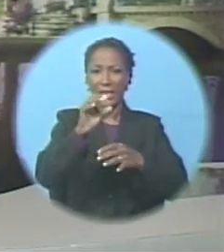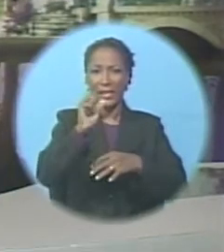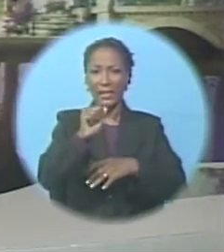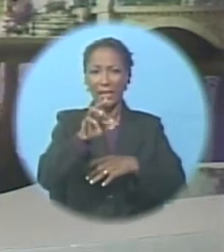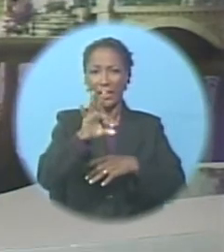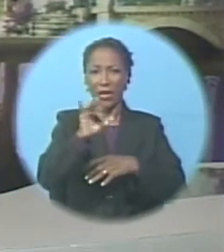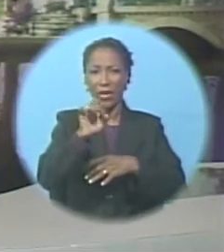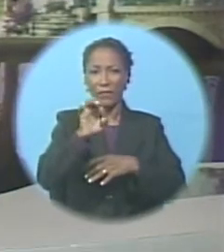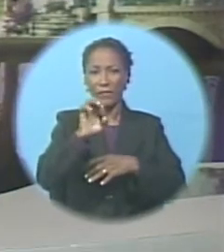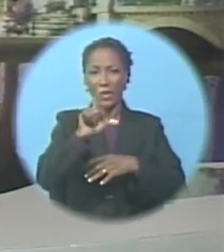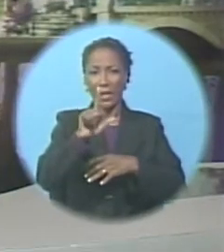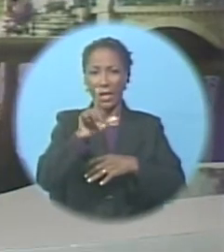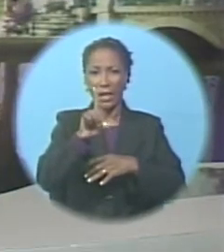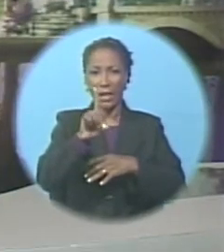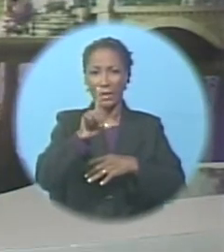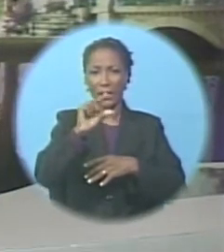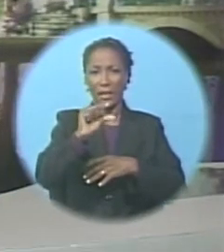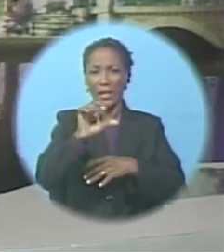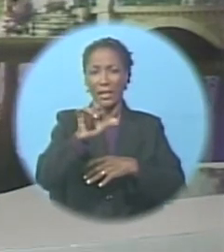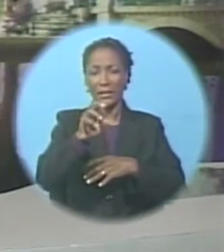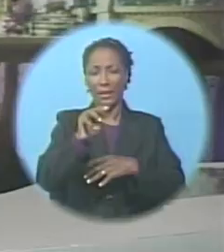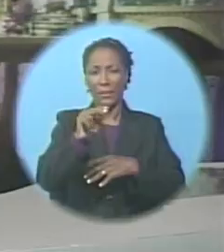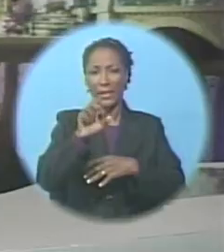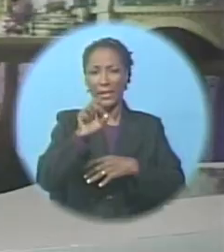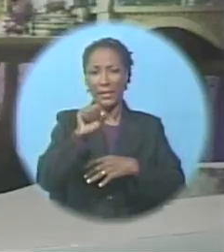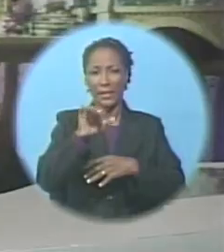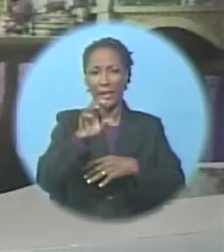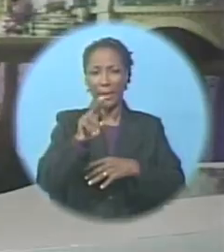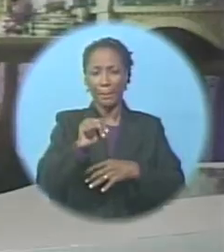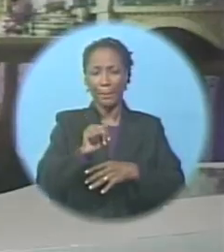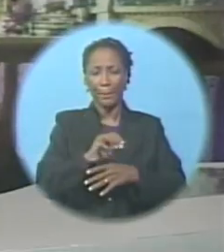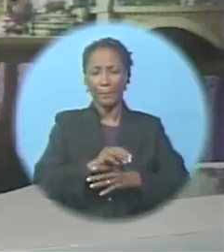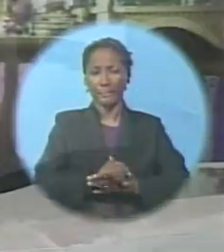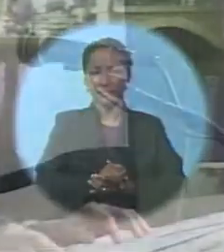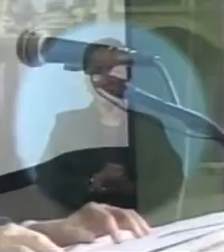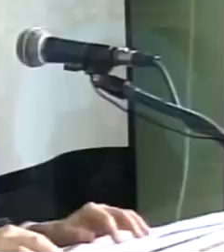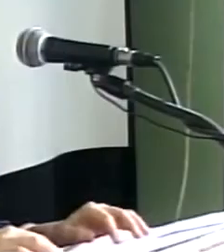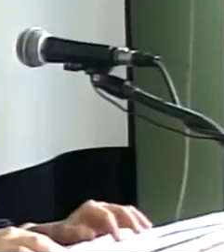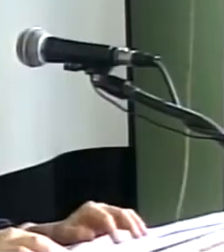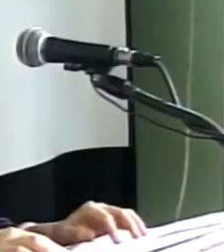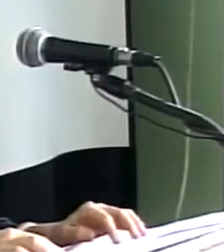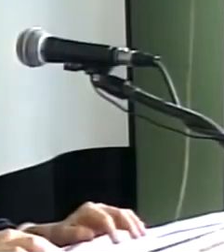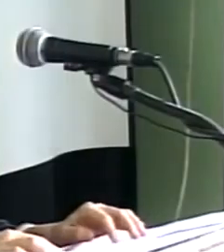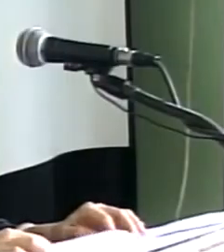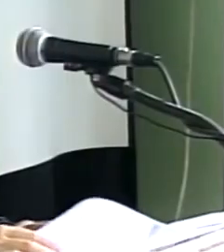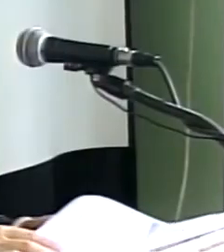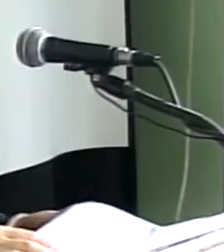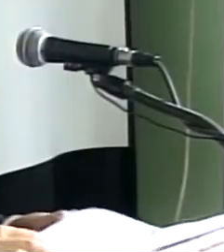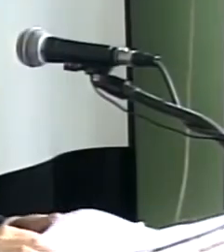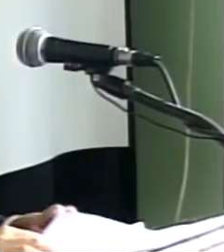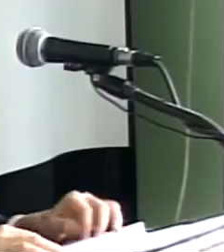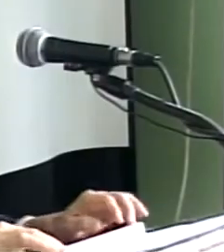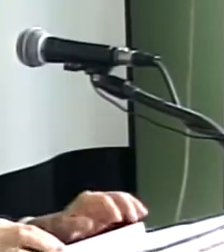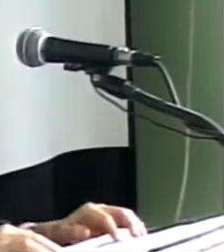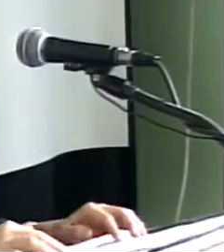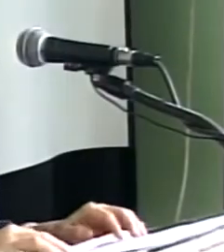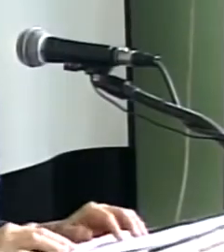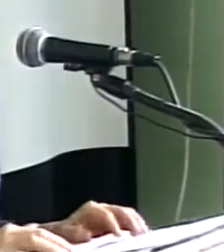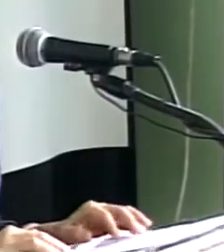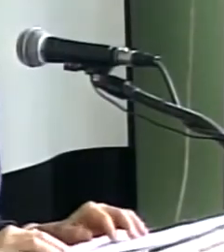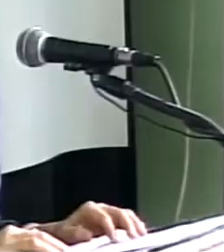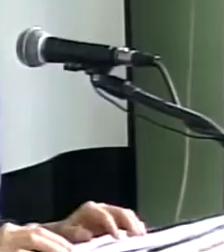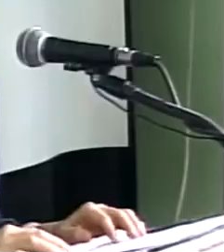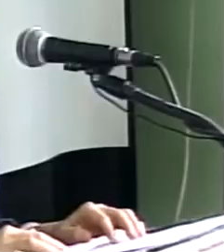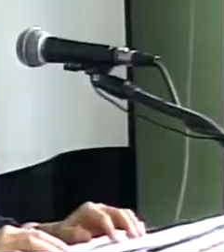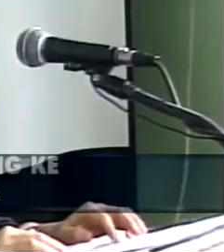Festa 2017 once completed. Today, this comes true with a